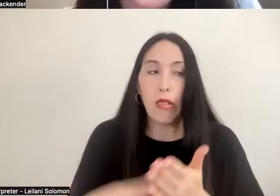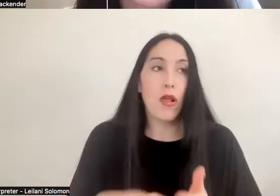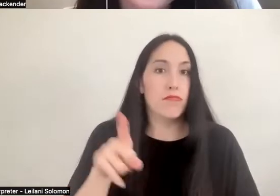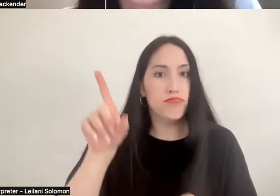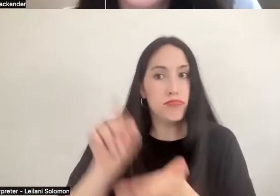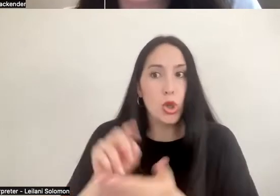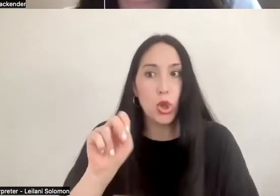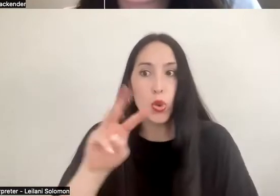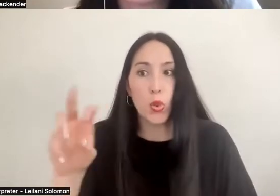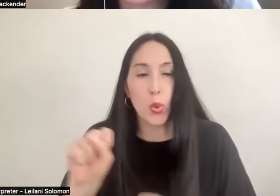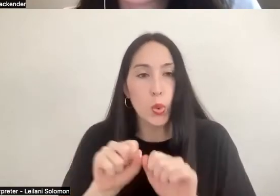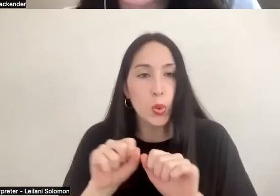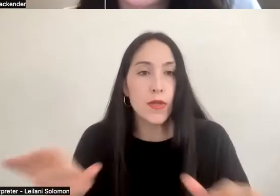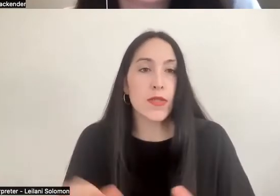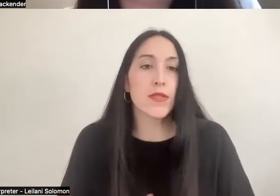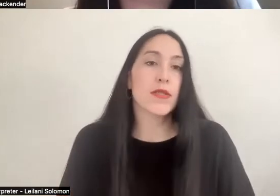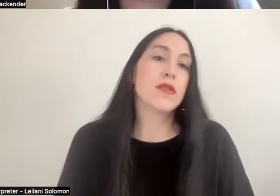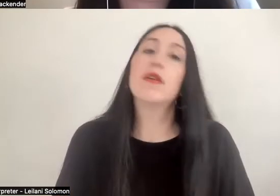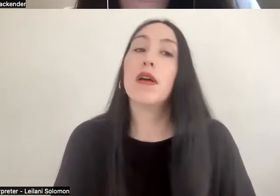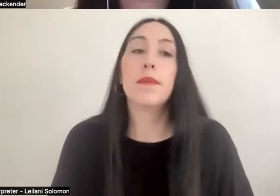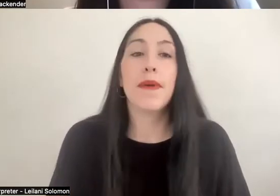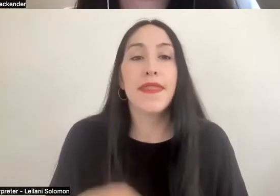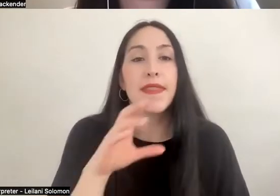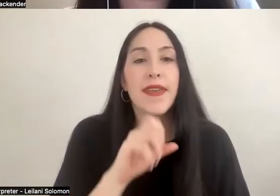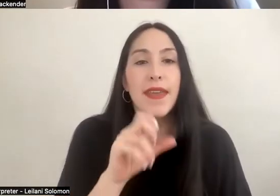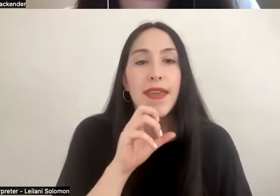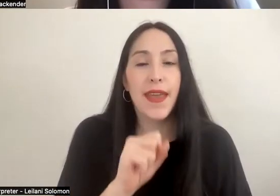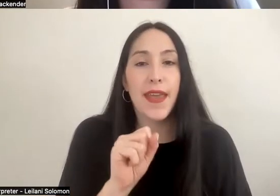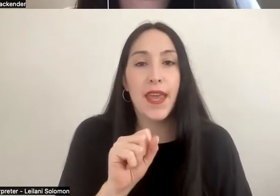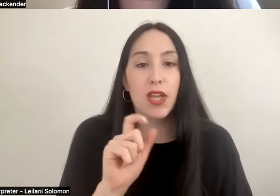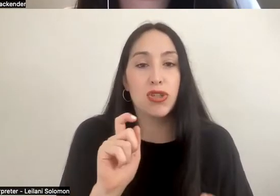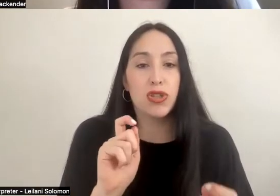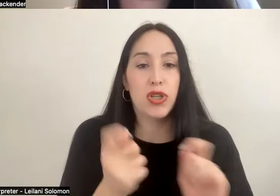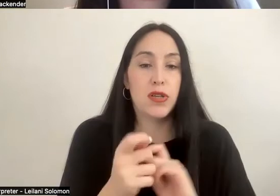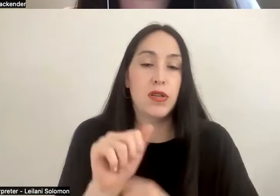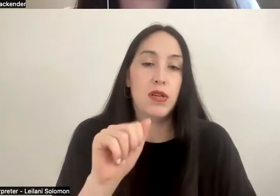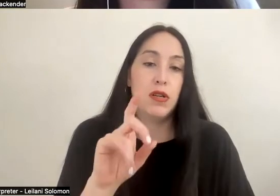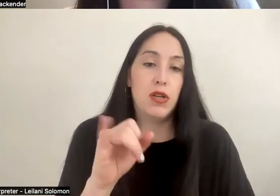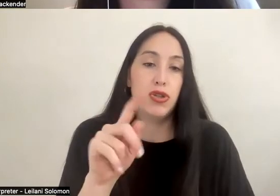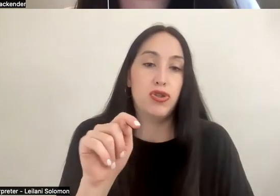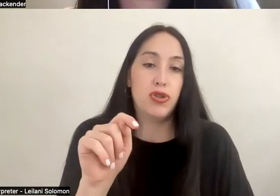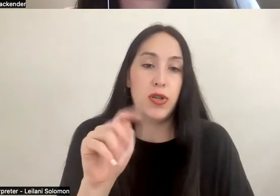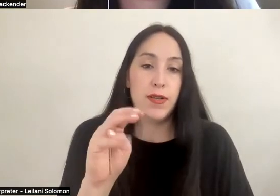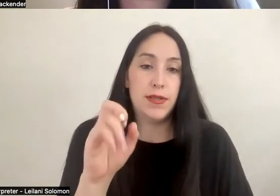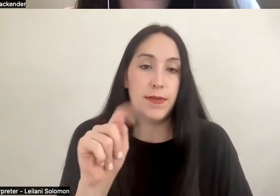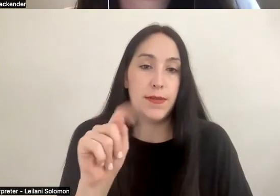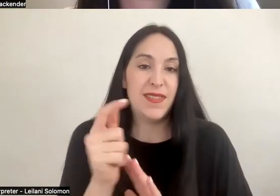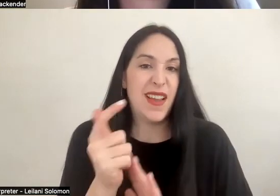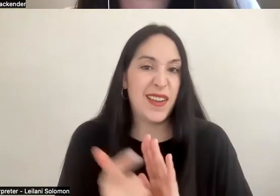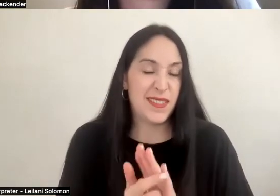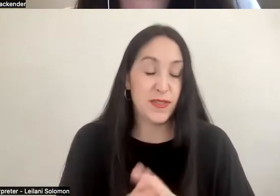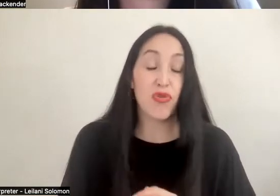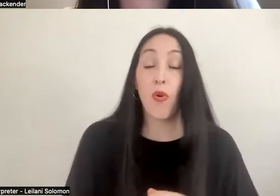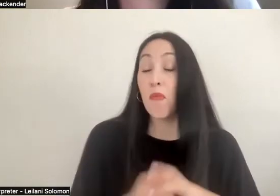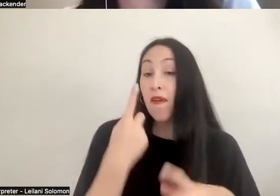Age Adjustment Act, John, give us the rundown. Yep. Okay, so for longtime listeners, first-time